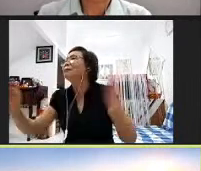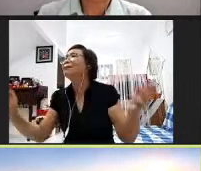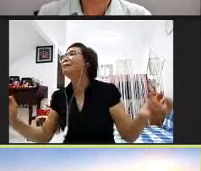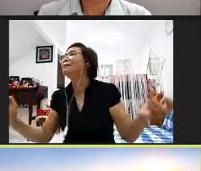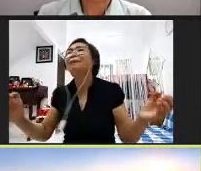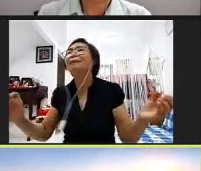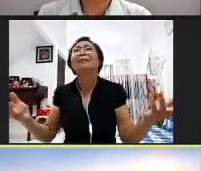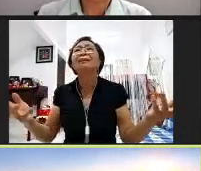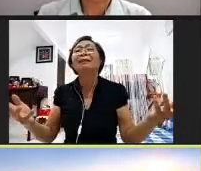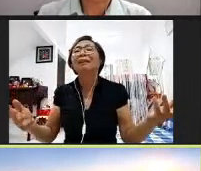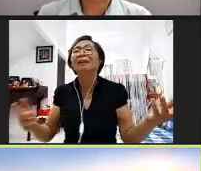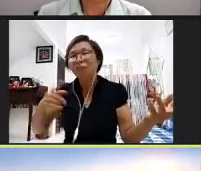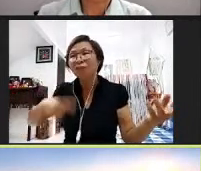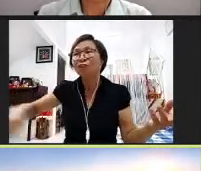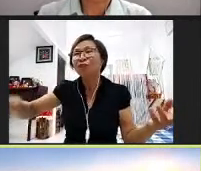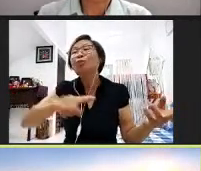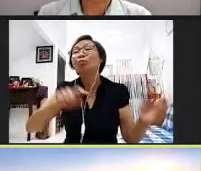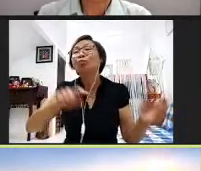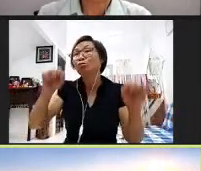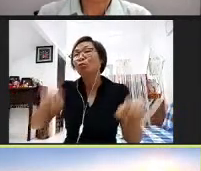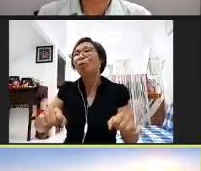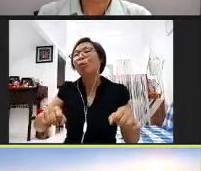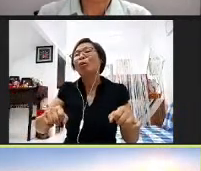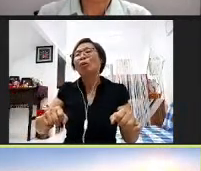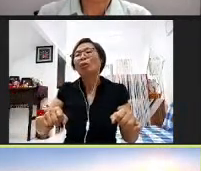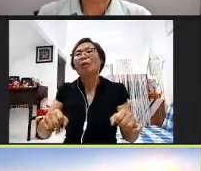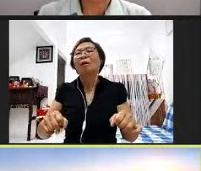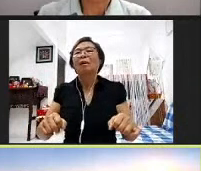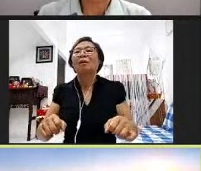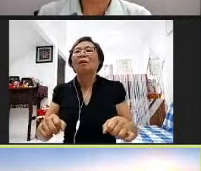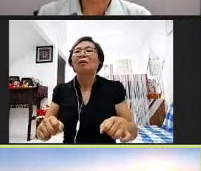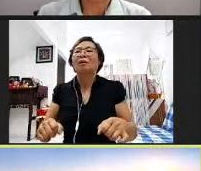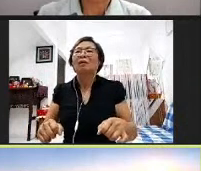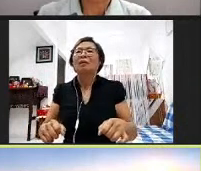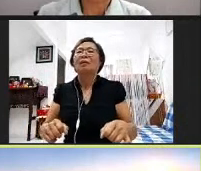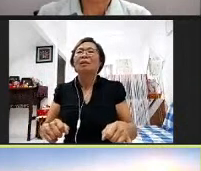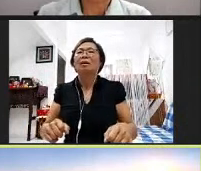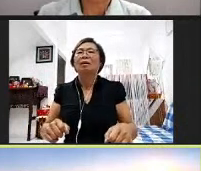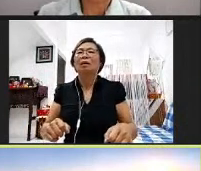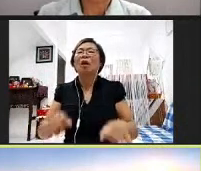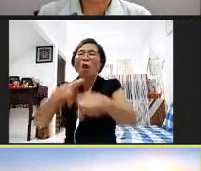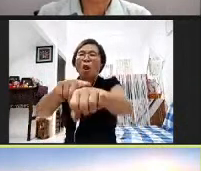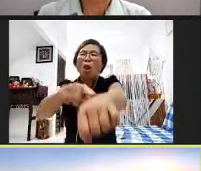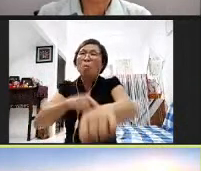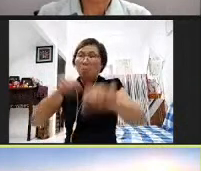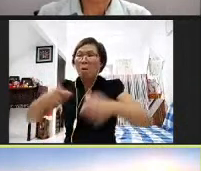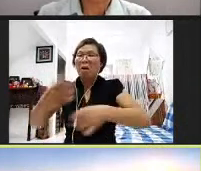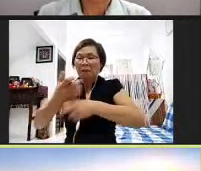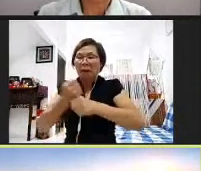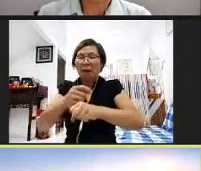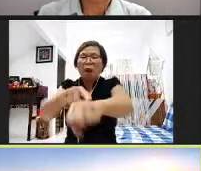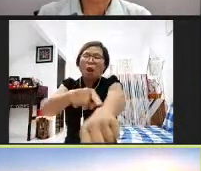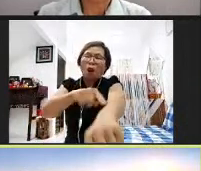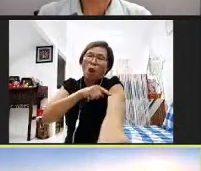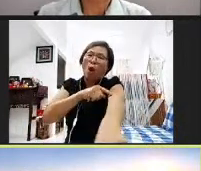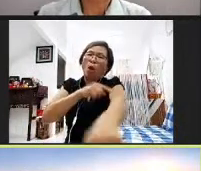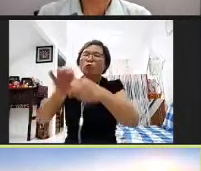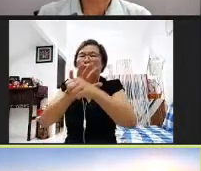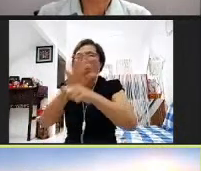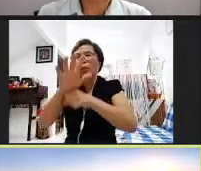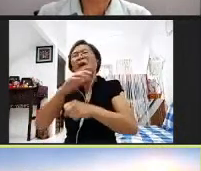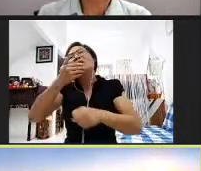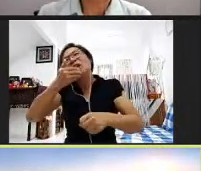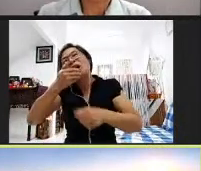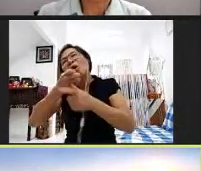and then you also possible get this condition called long COVID. whether you are young, whether you are old,